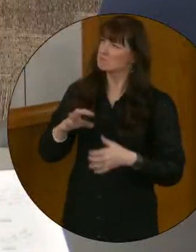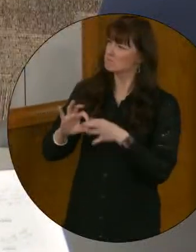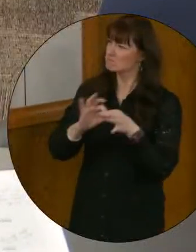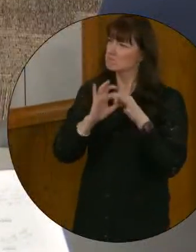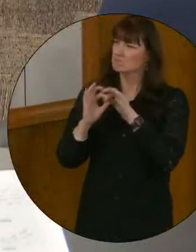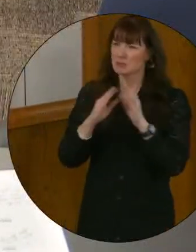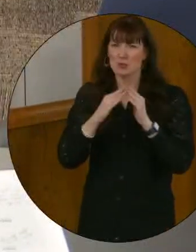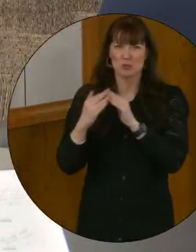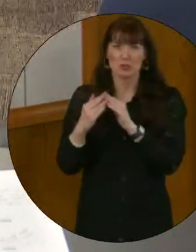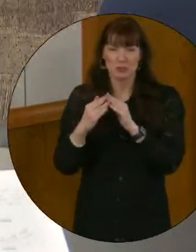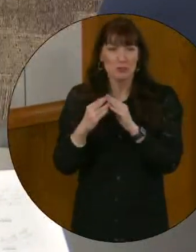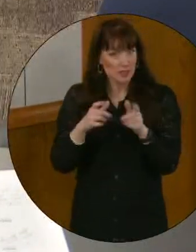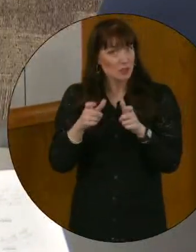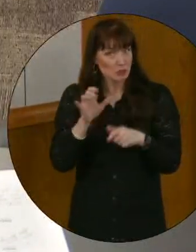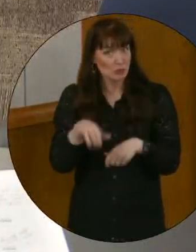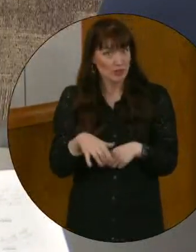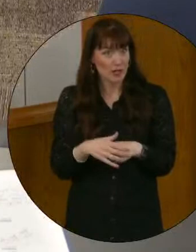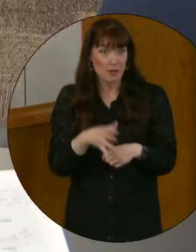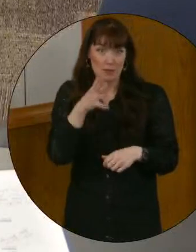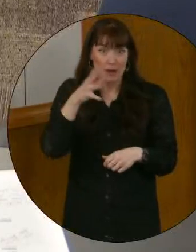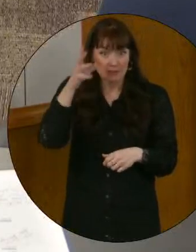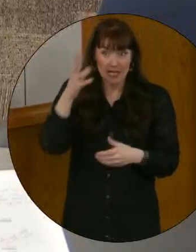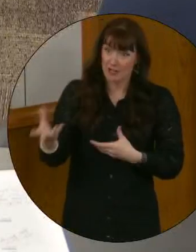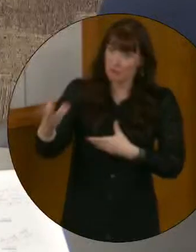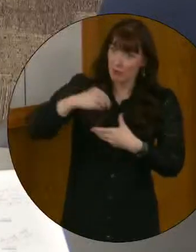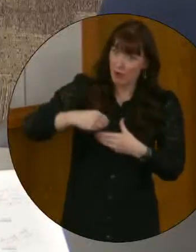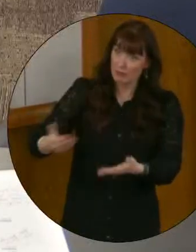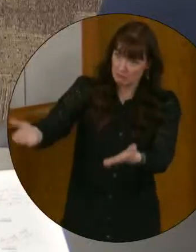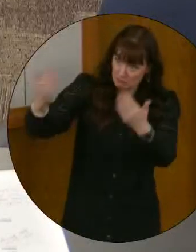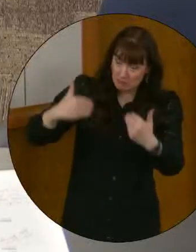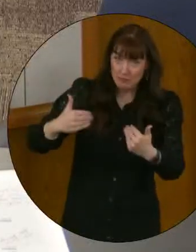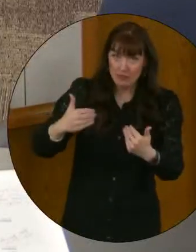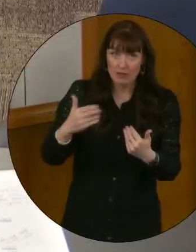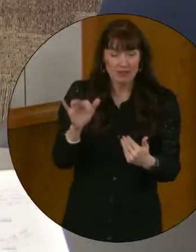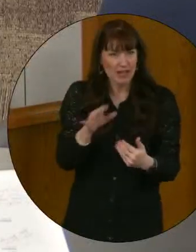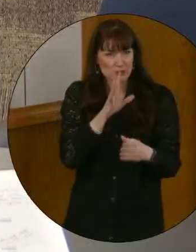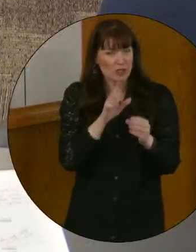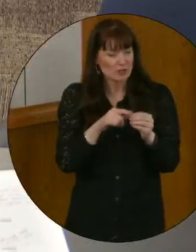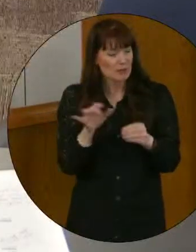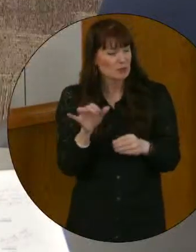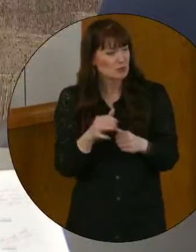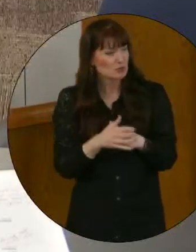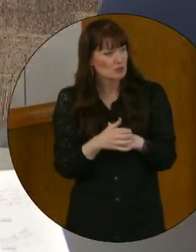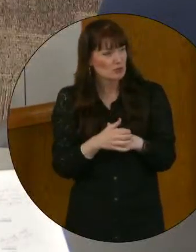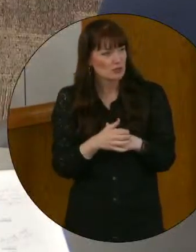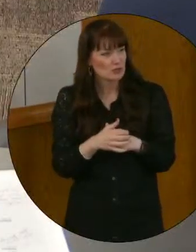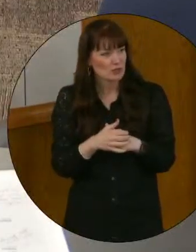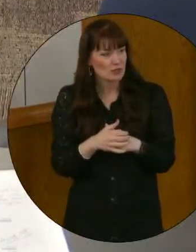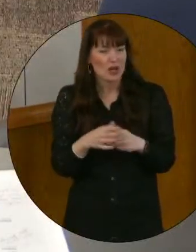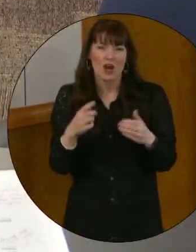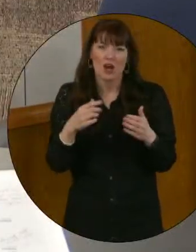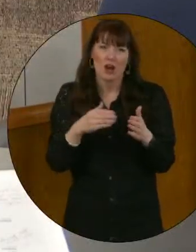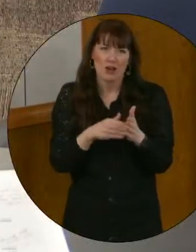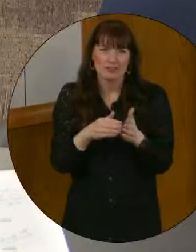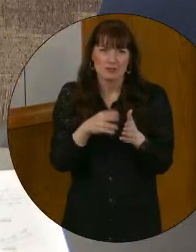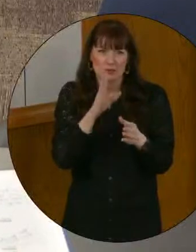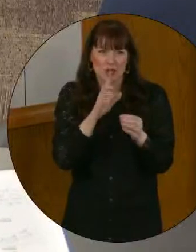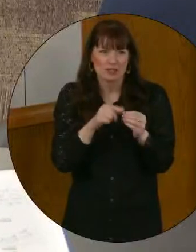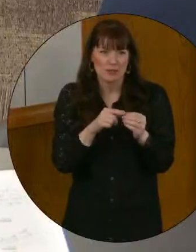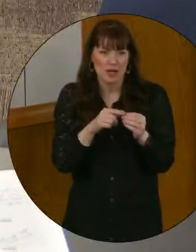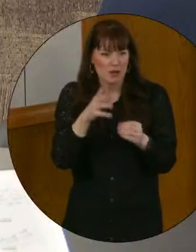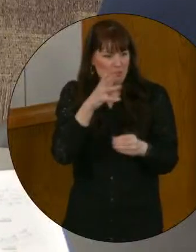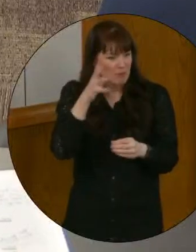over that. Parent engagement came up, and there was a lot of conversation about